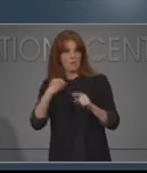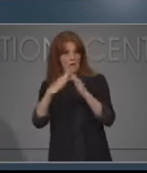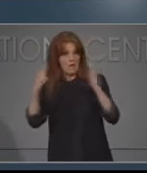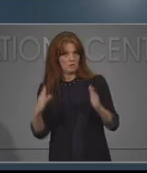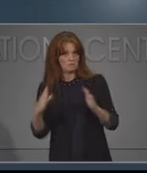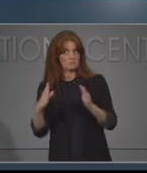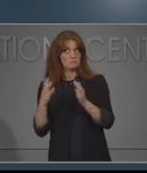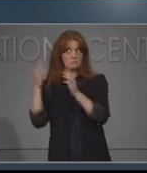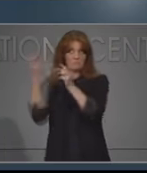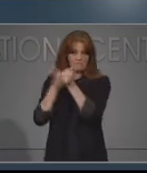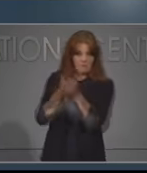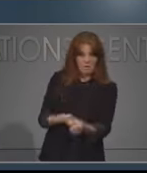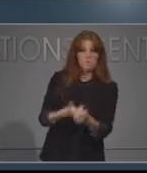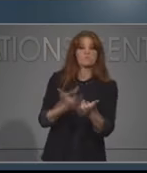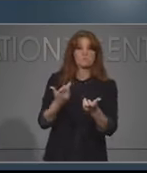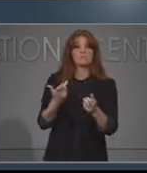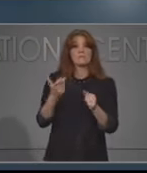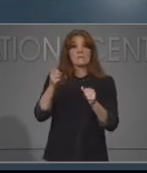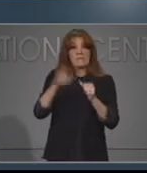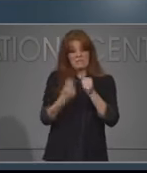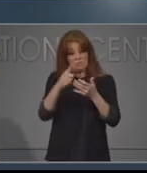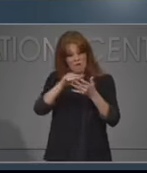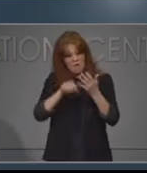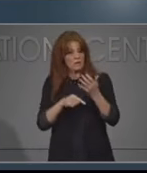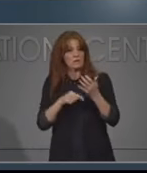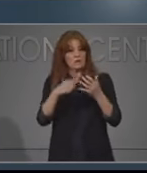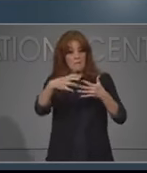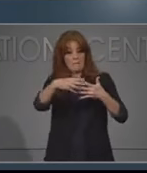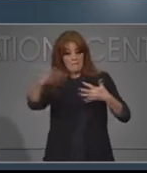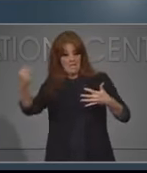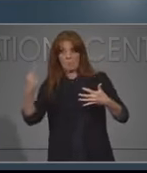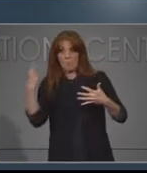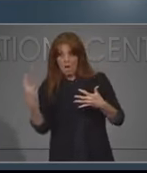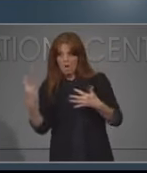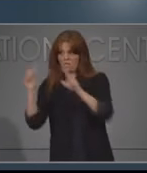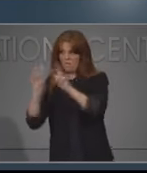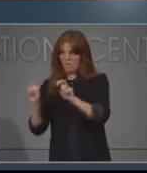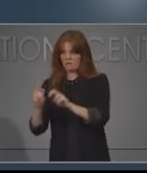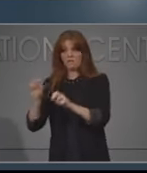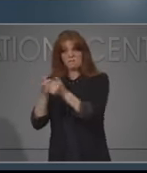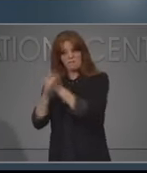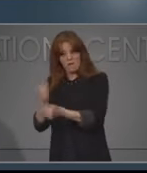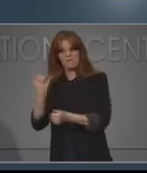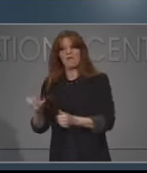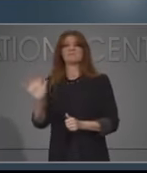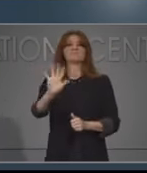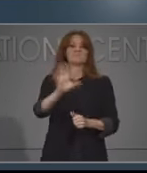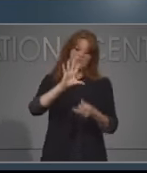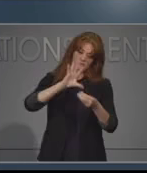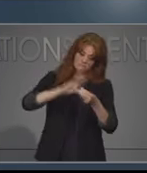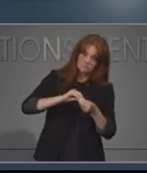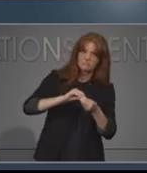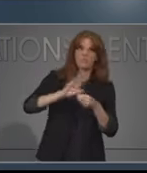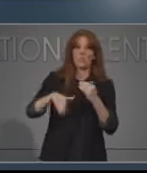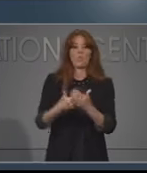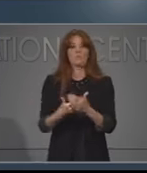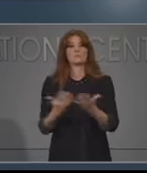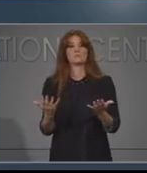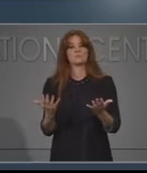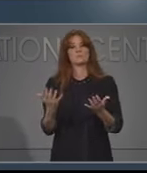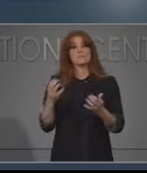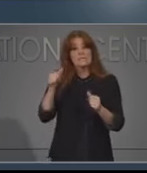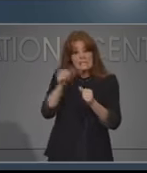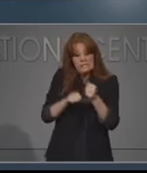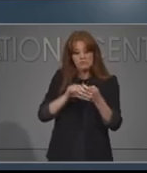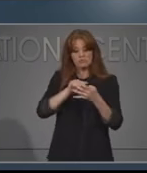cannot look at any one of these metrics in isolation, and again, we look at them at a whole package when doing decision-making. Each of these